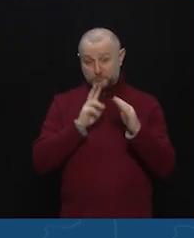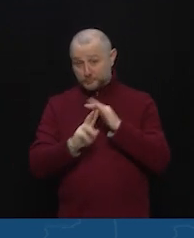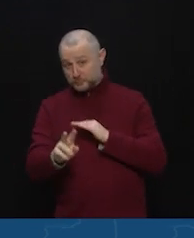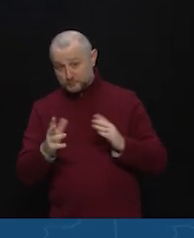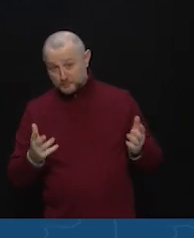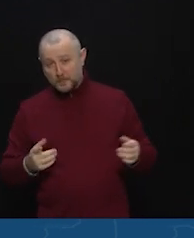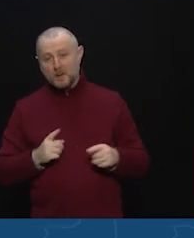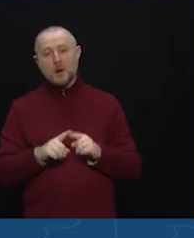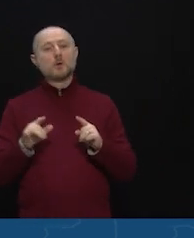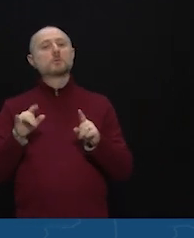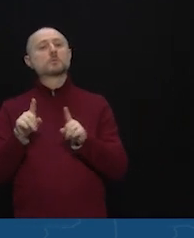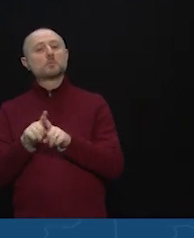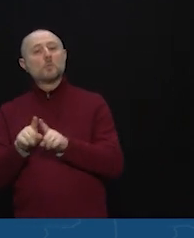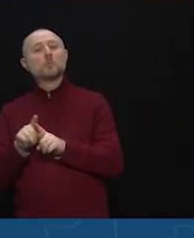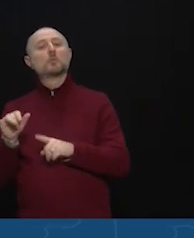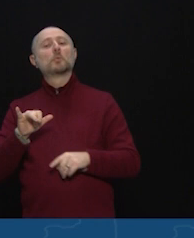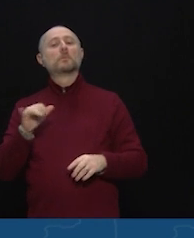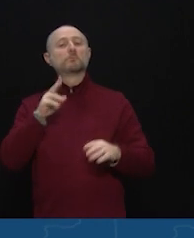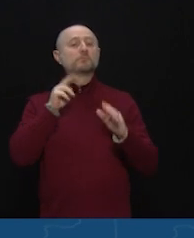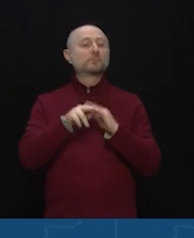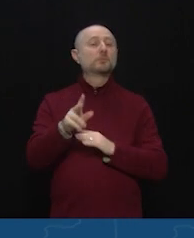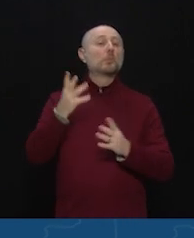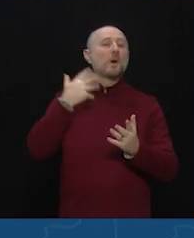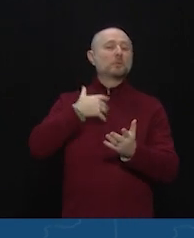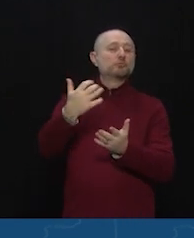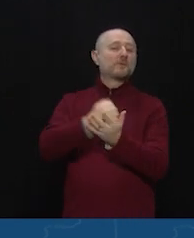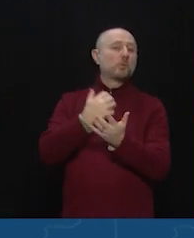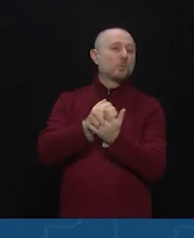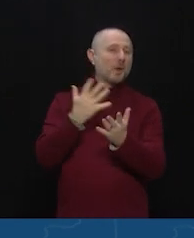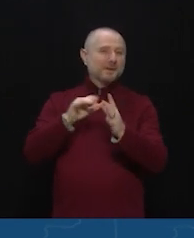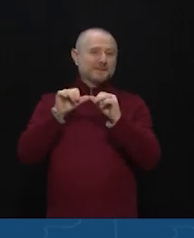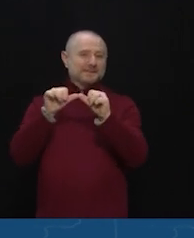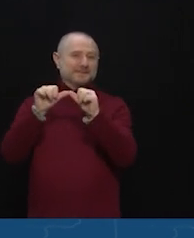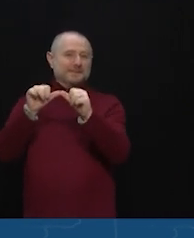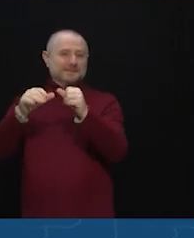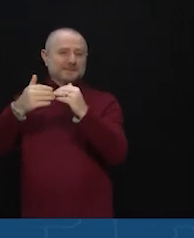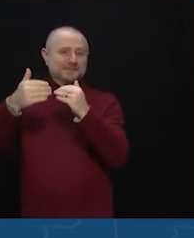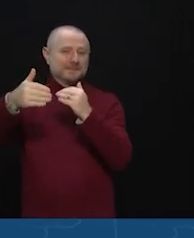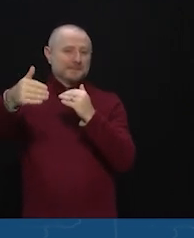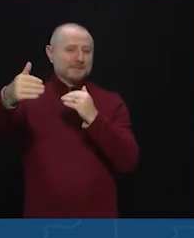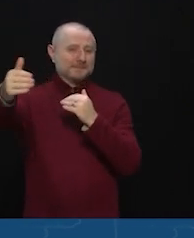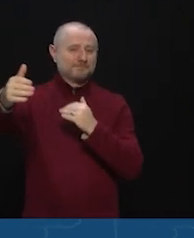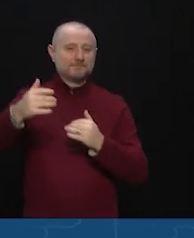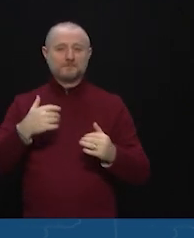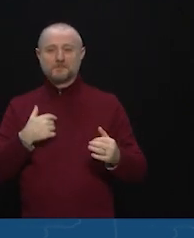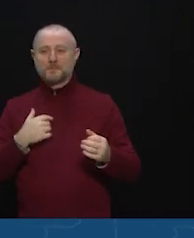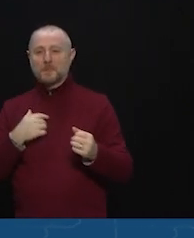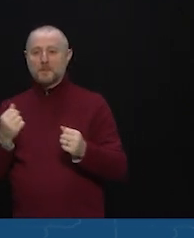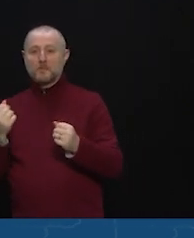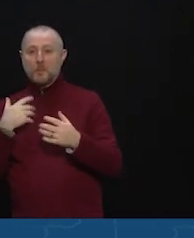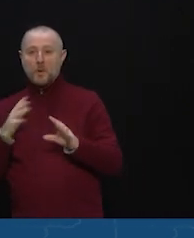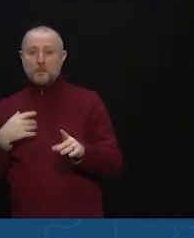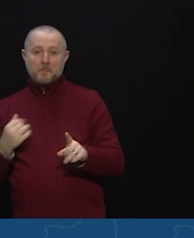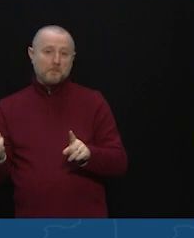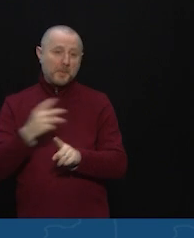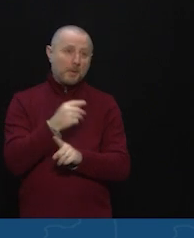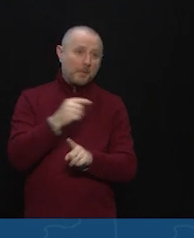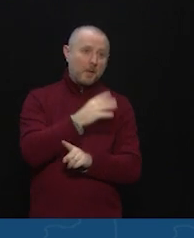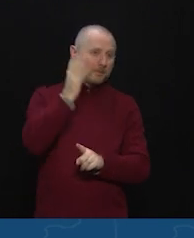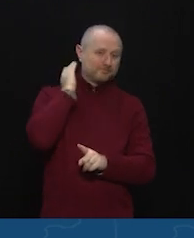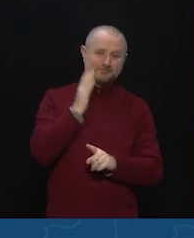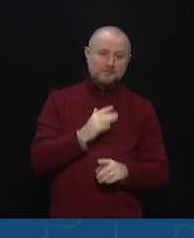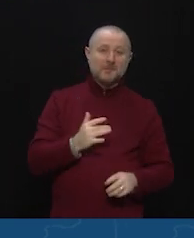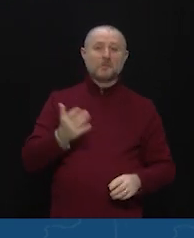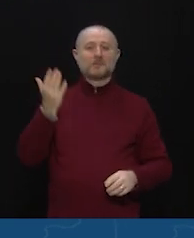current, not the current rate of growth, but continue without reversing. So by 2025, we get to the